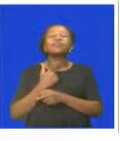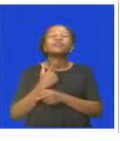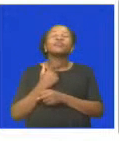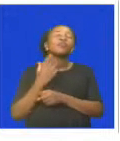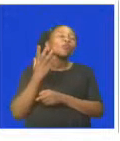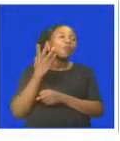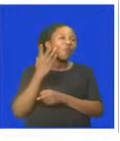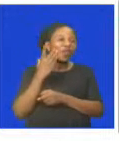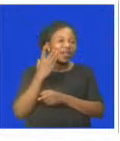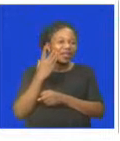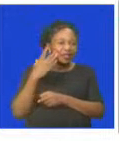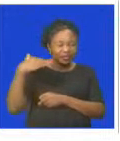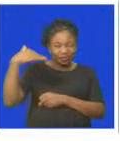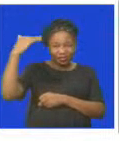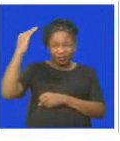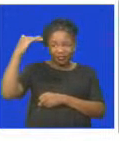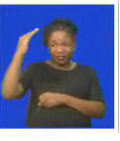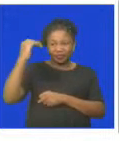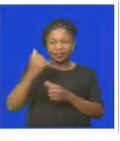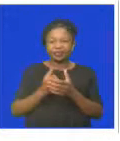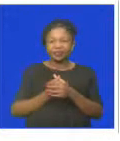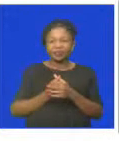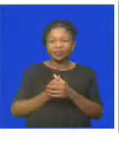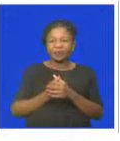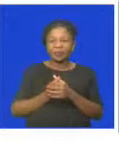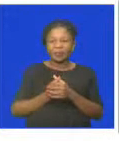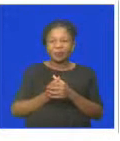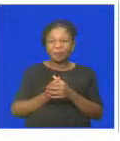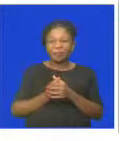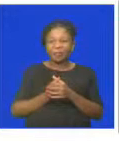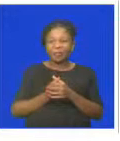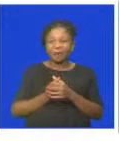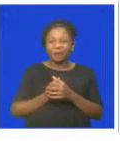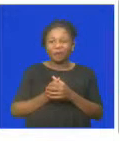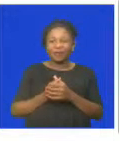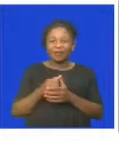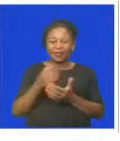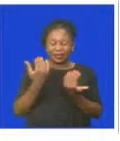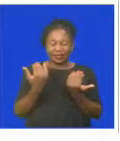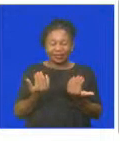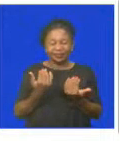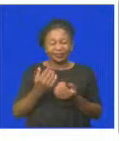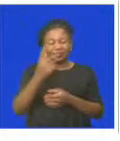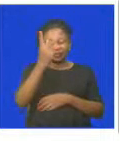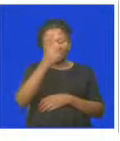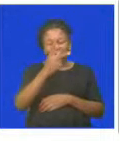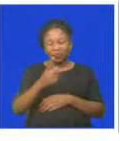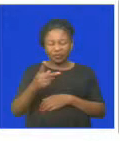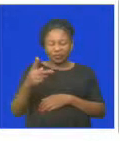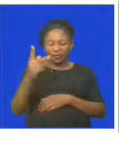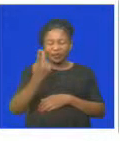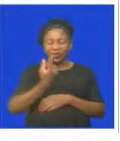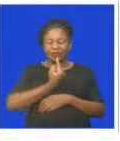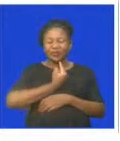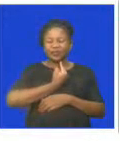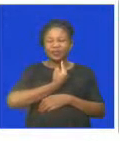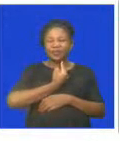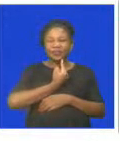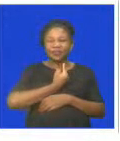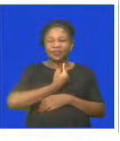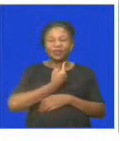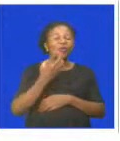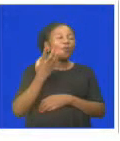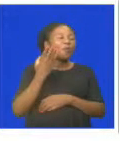on your drawing book and color it. Draw yourself doing the job you would like to do when gets